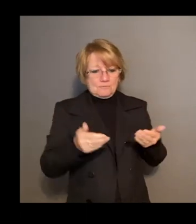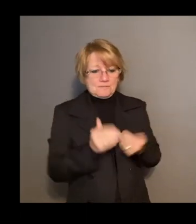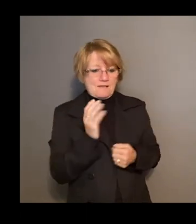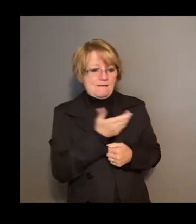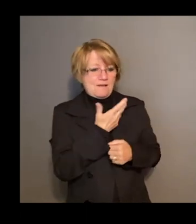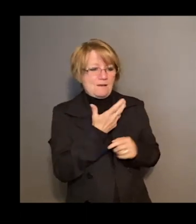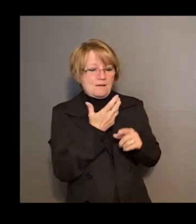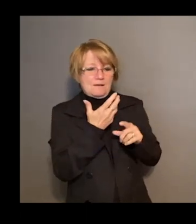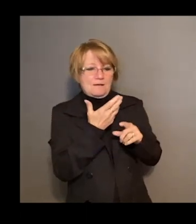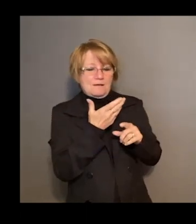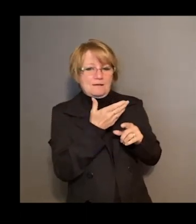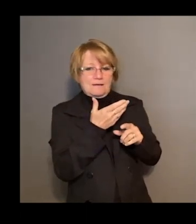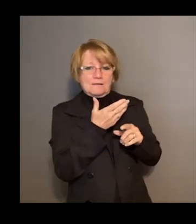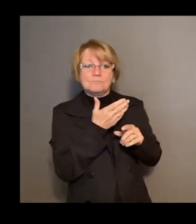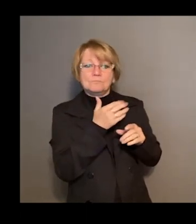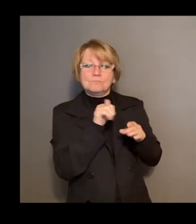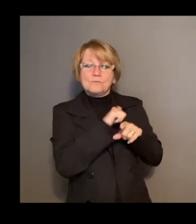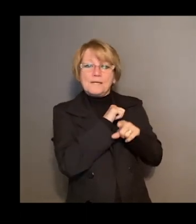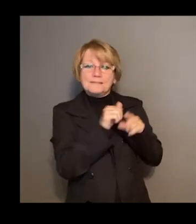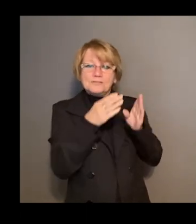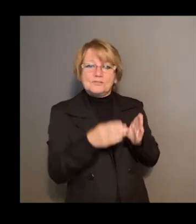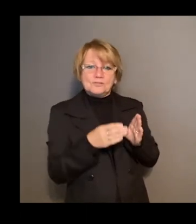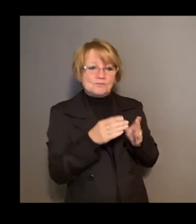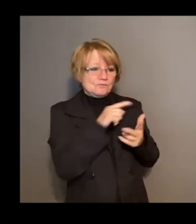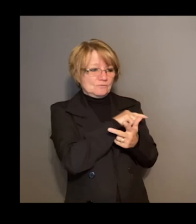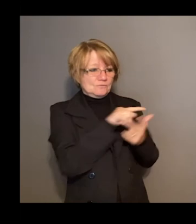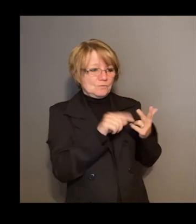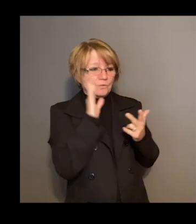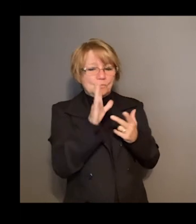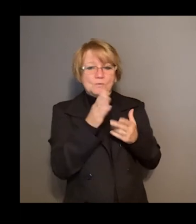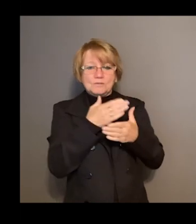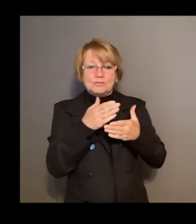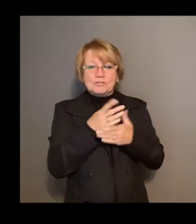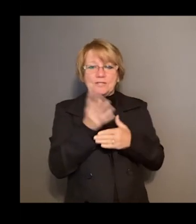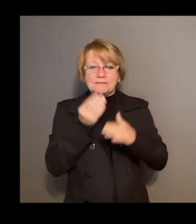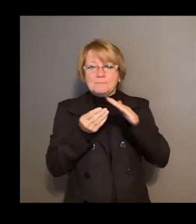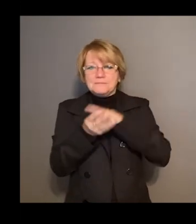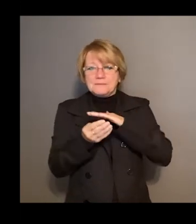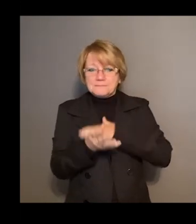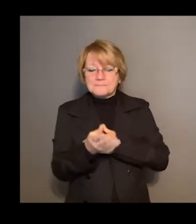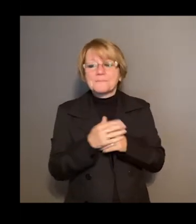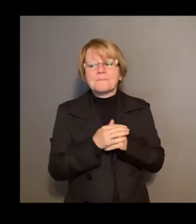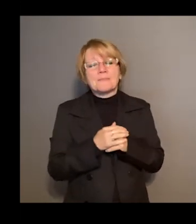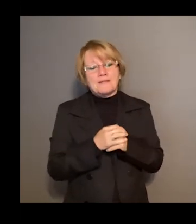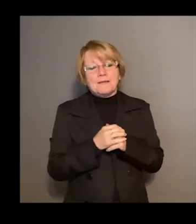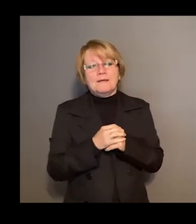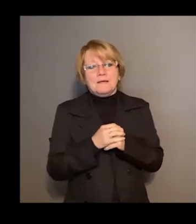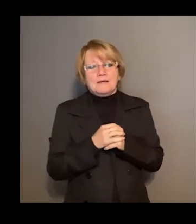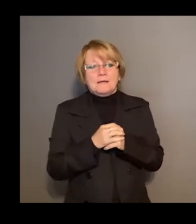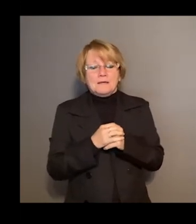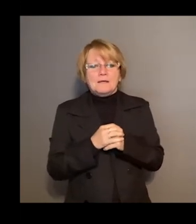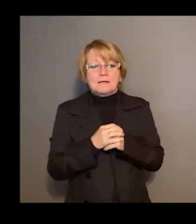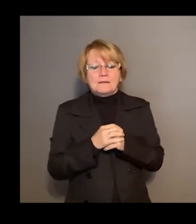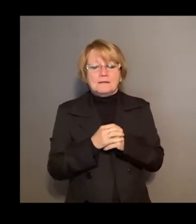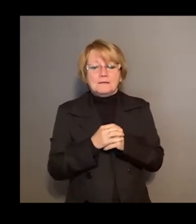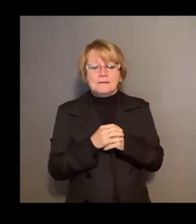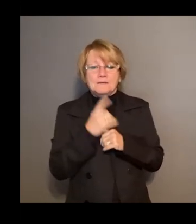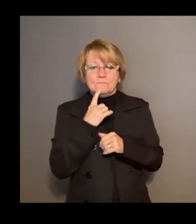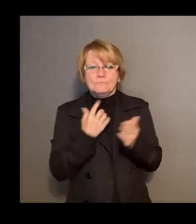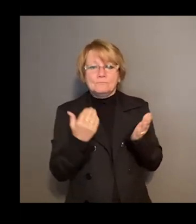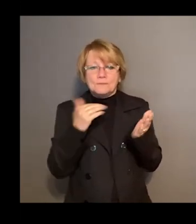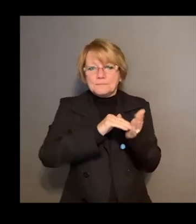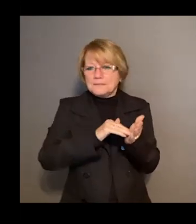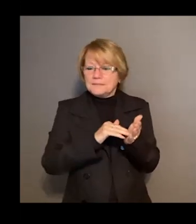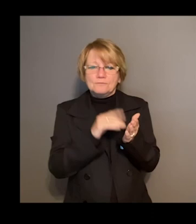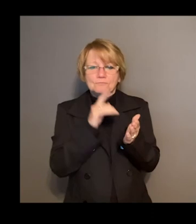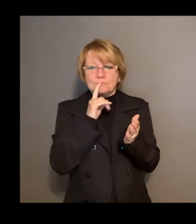some introductions of our practitioners who will share some tips just real quick. And again, the sentiments